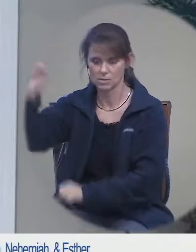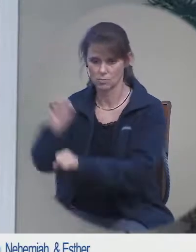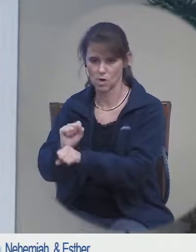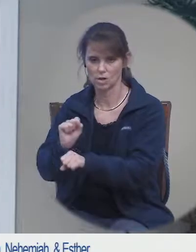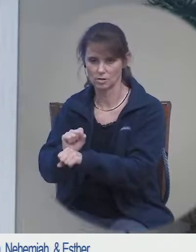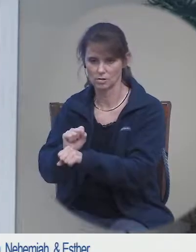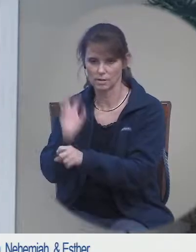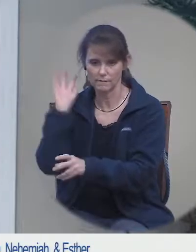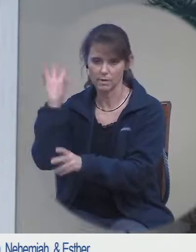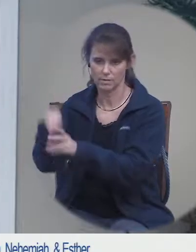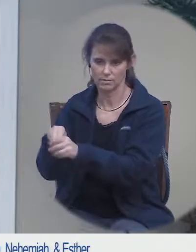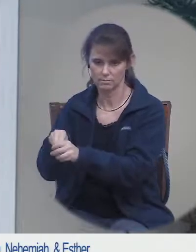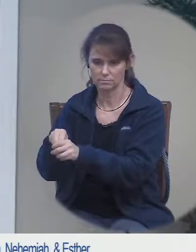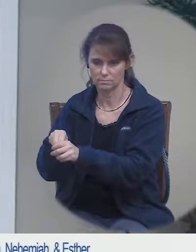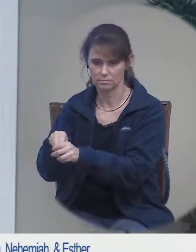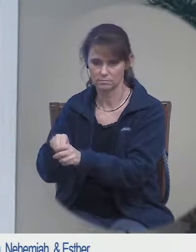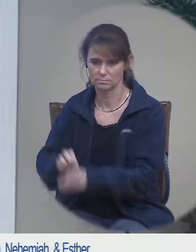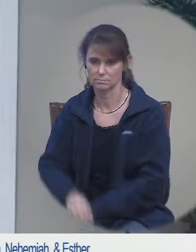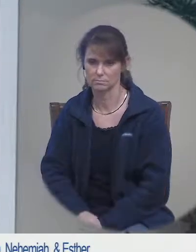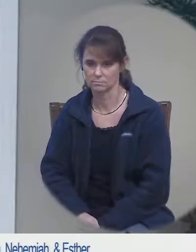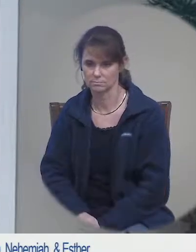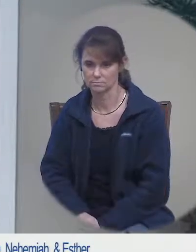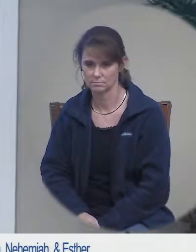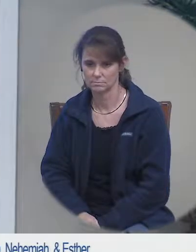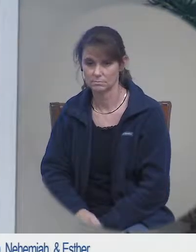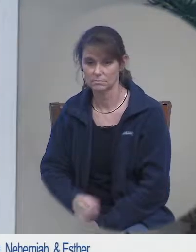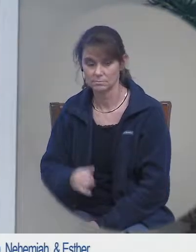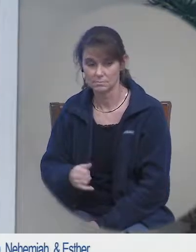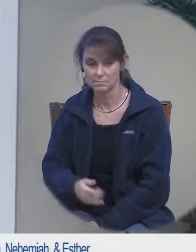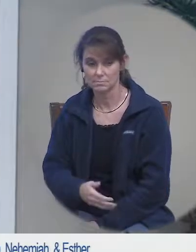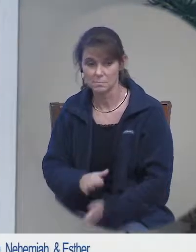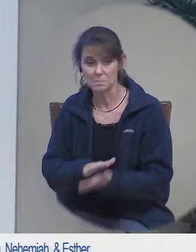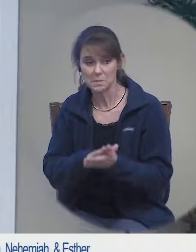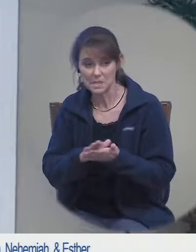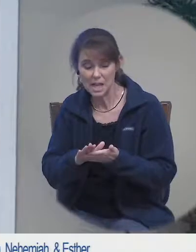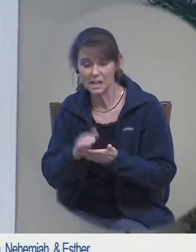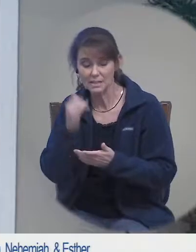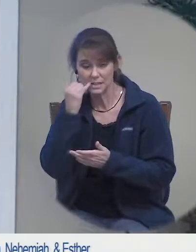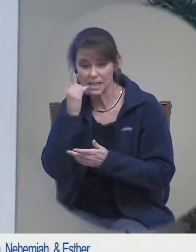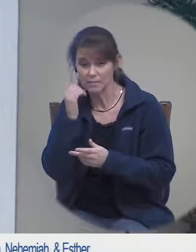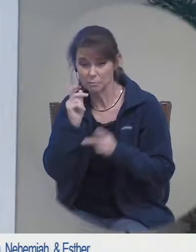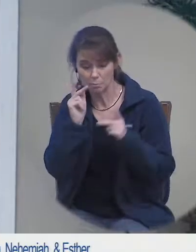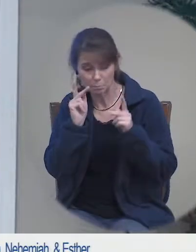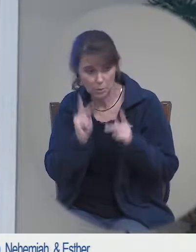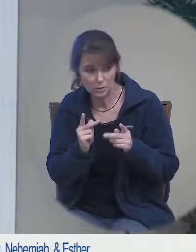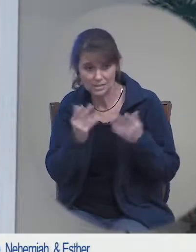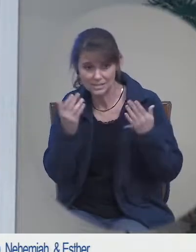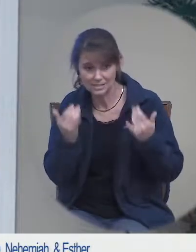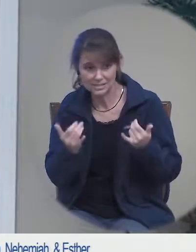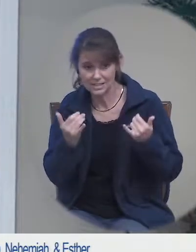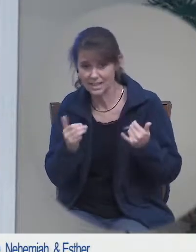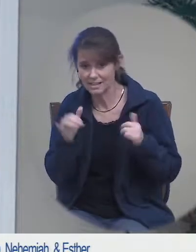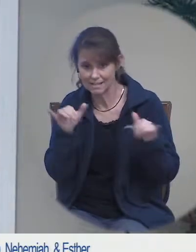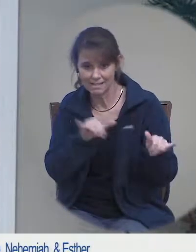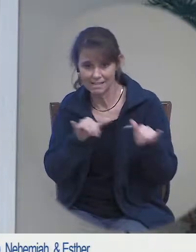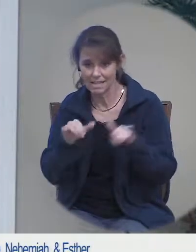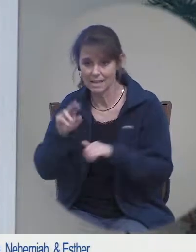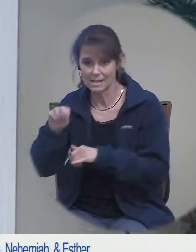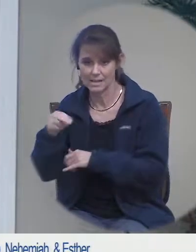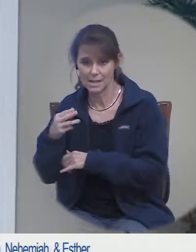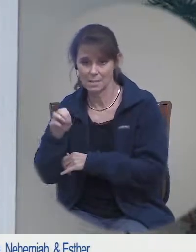Oh, that God might raise up even a few in our own day, for once again the walls are crumbling and the foe is